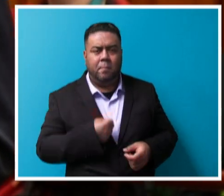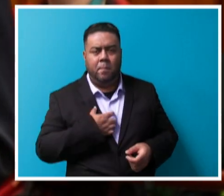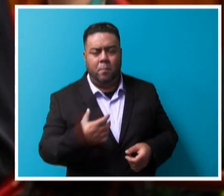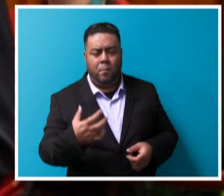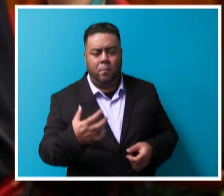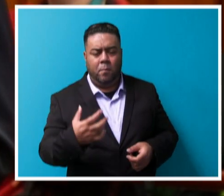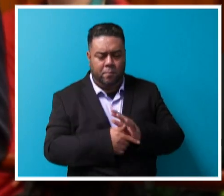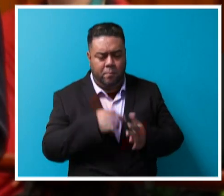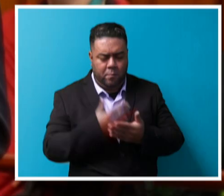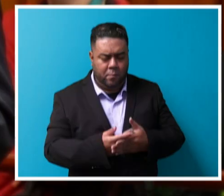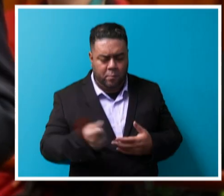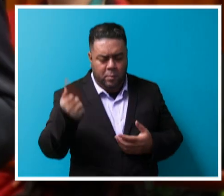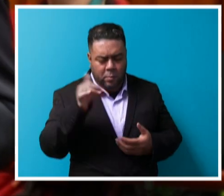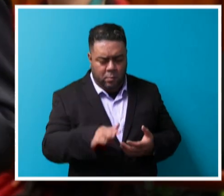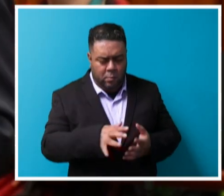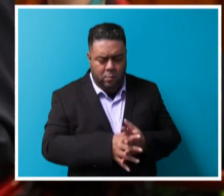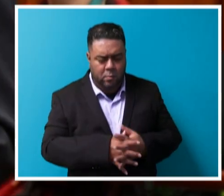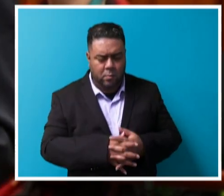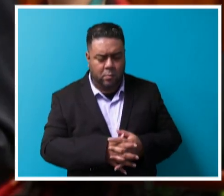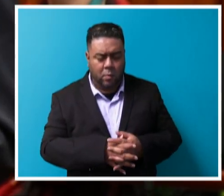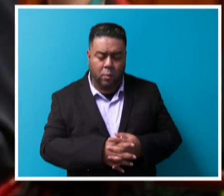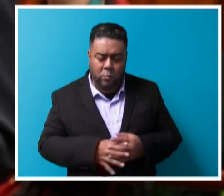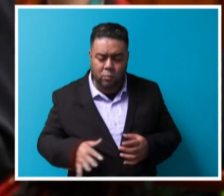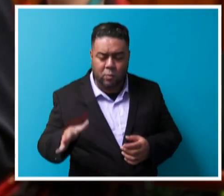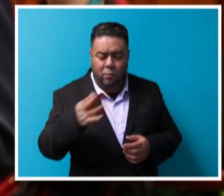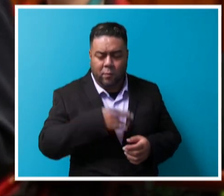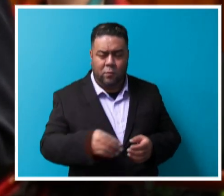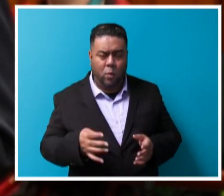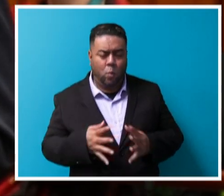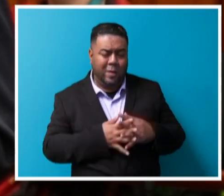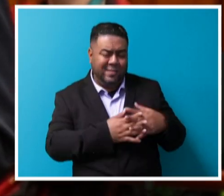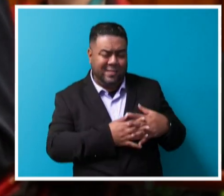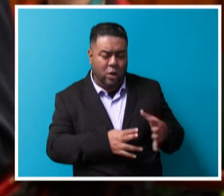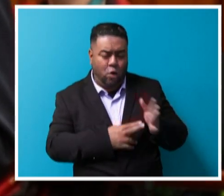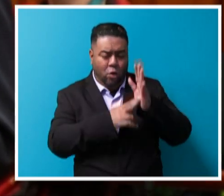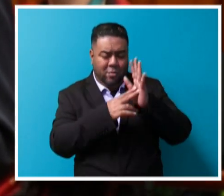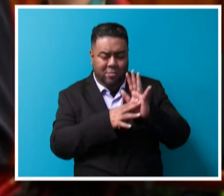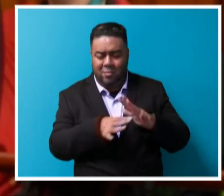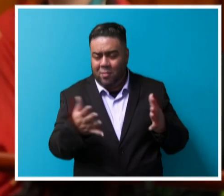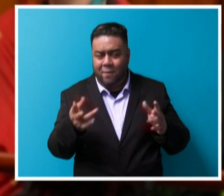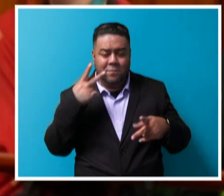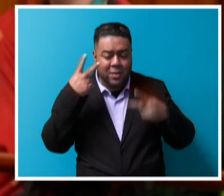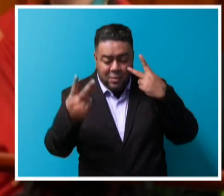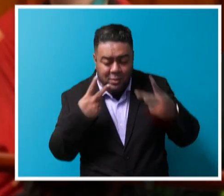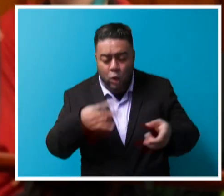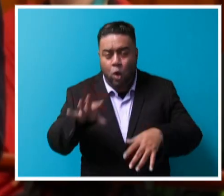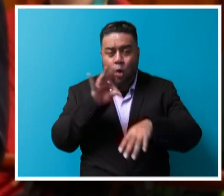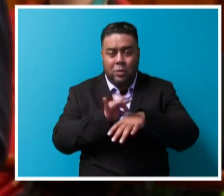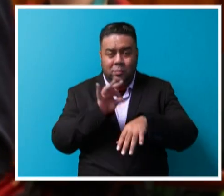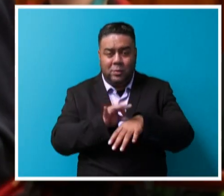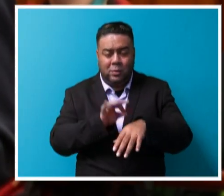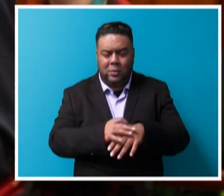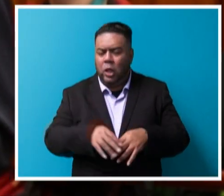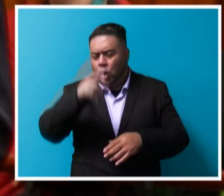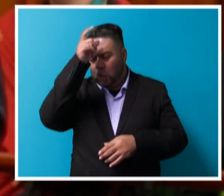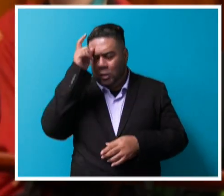have traveled extensively across the Central, Western, Northern, and the Maritime Division, visiting hospitals, health centers, and nursing